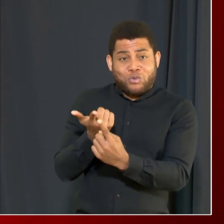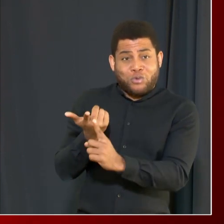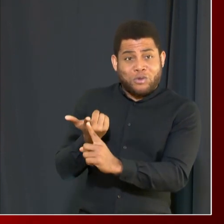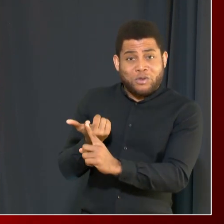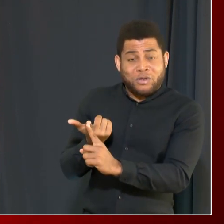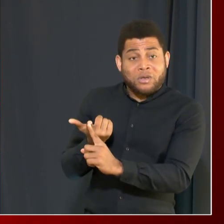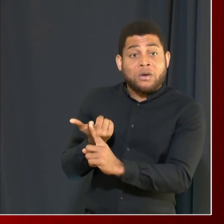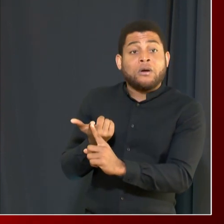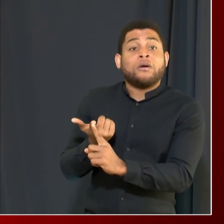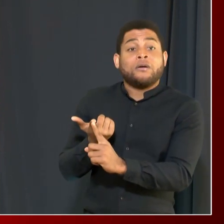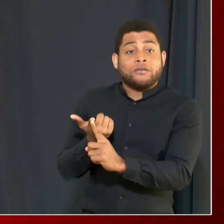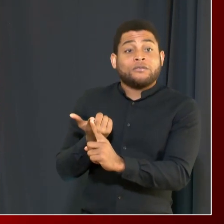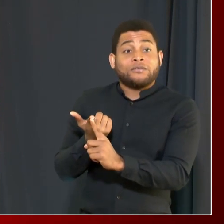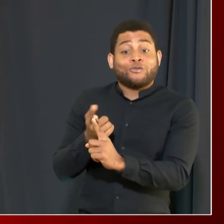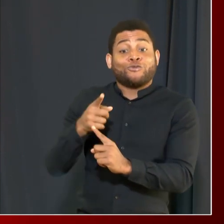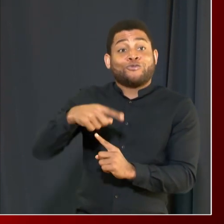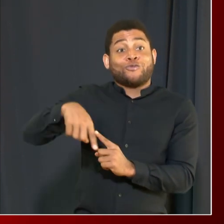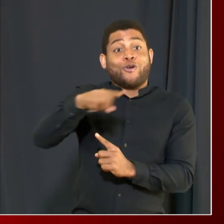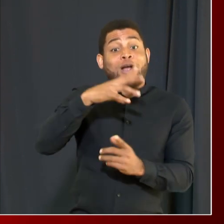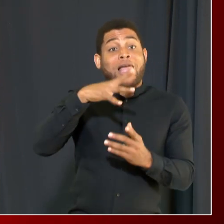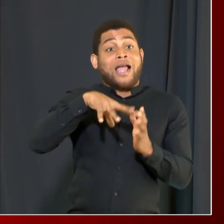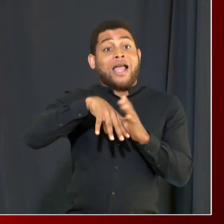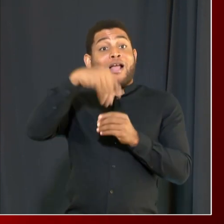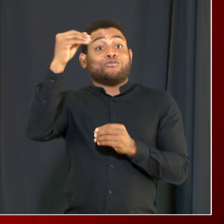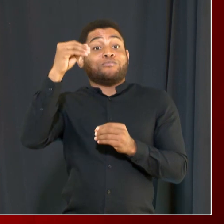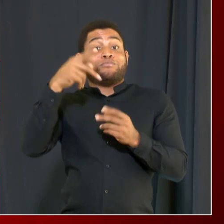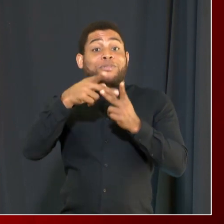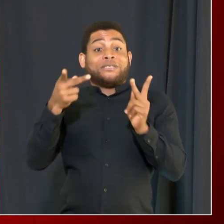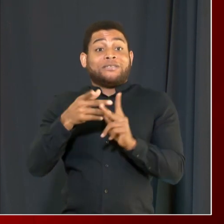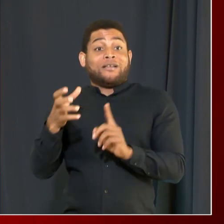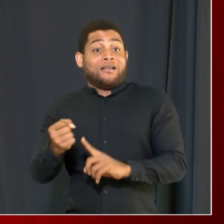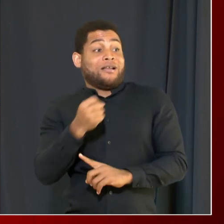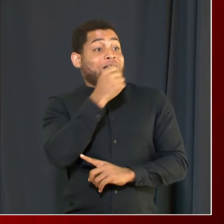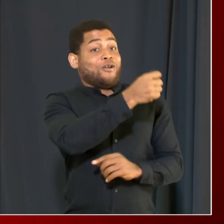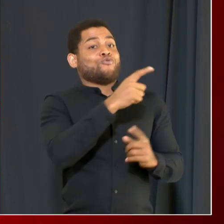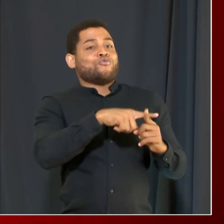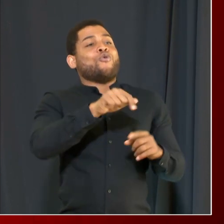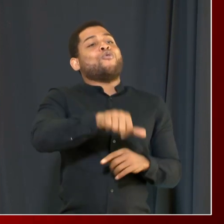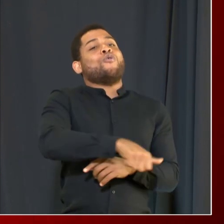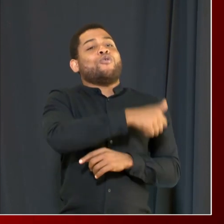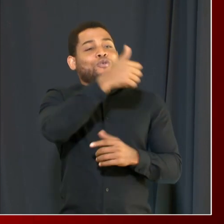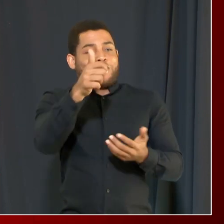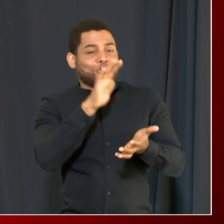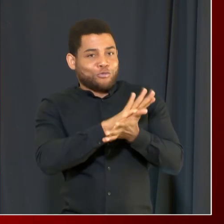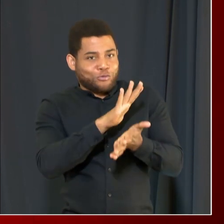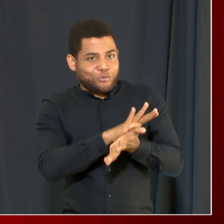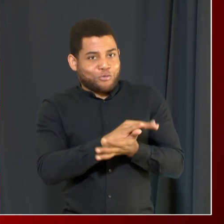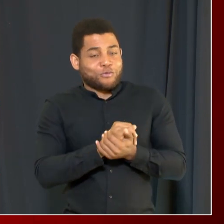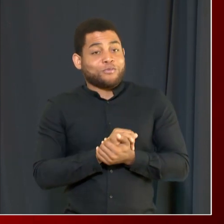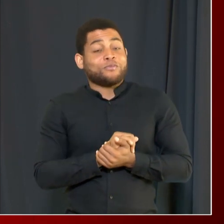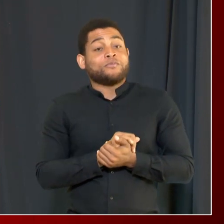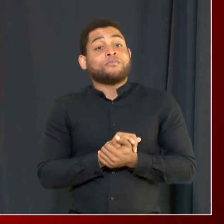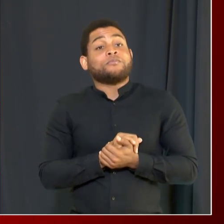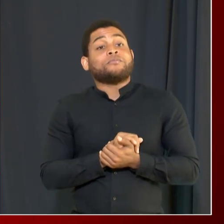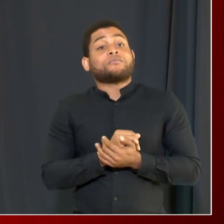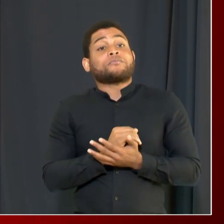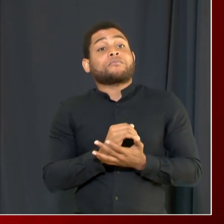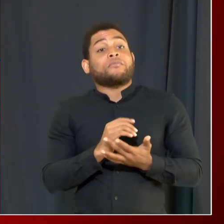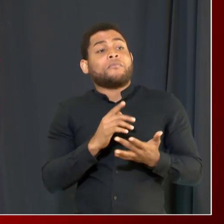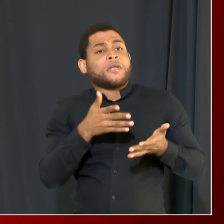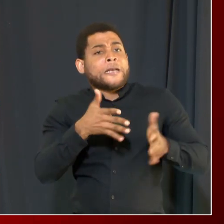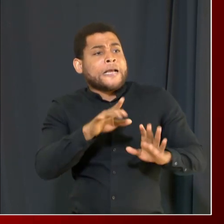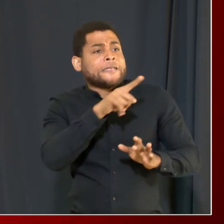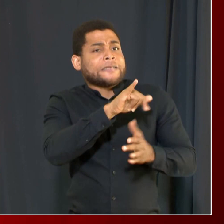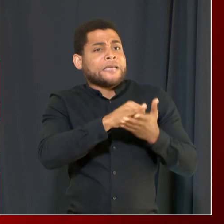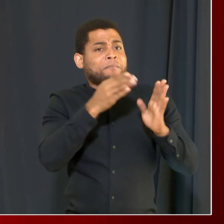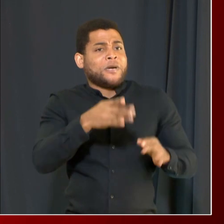of placements to alternate schools or locations that allow for an individual to have intensive